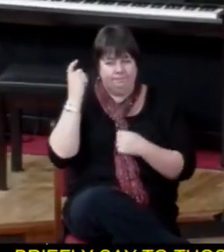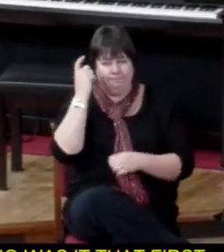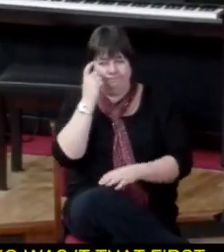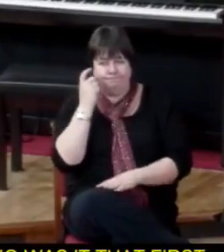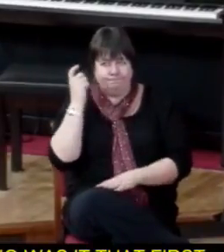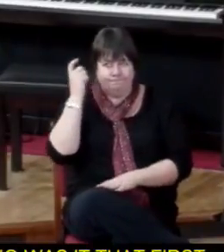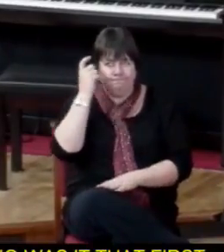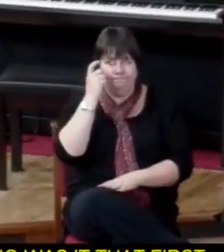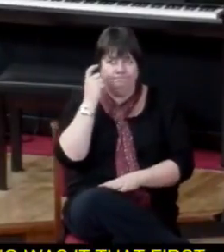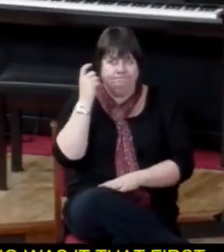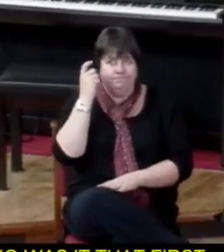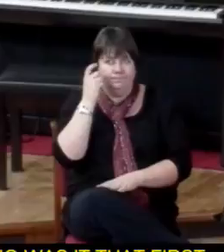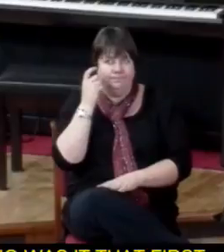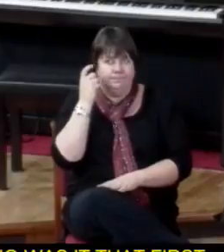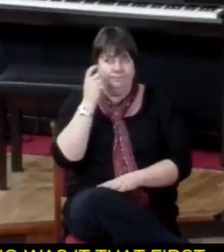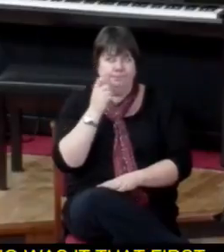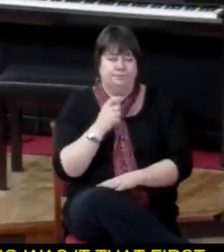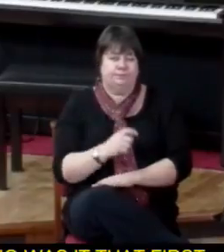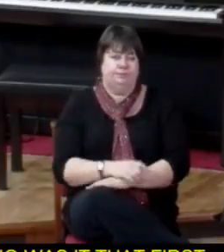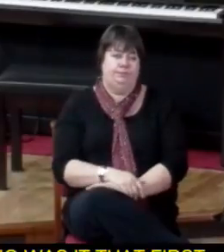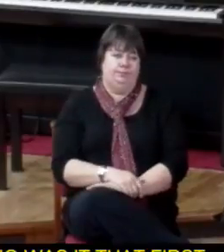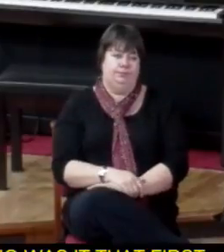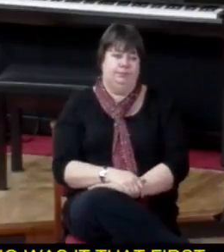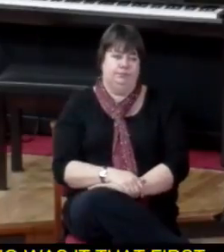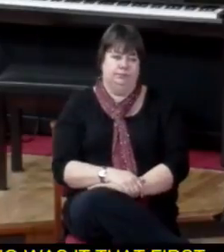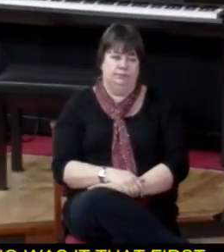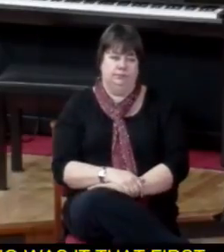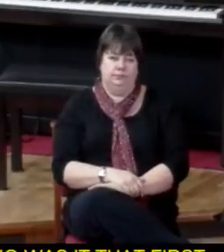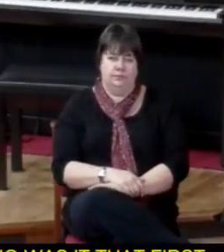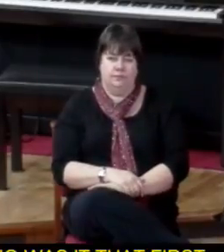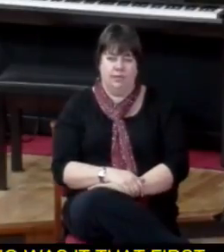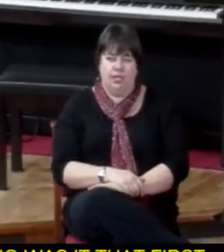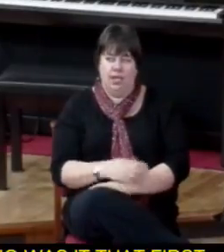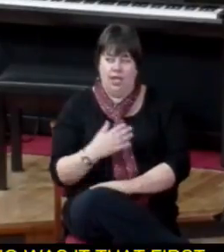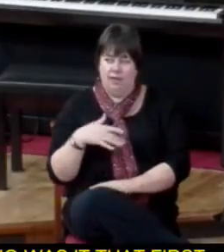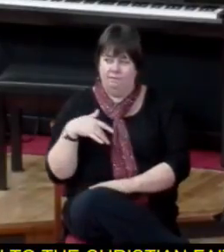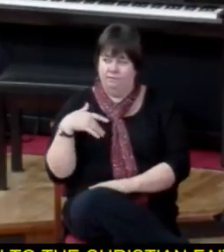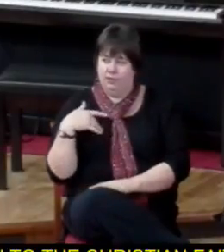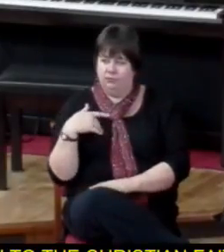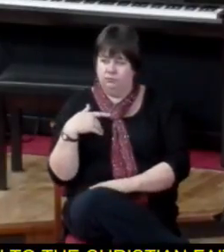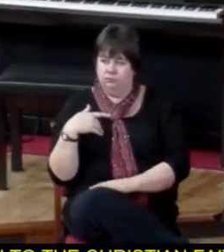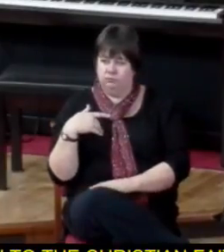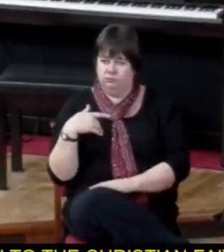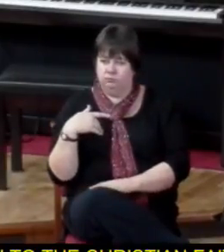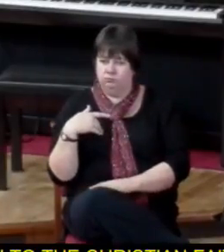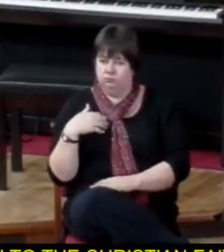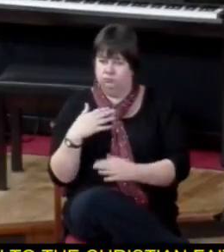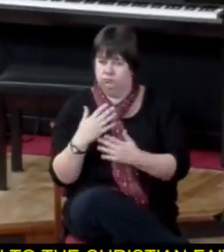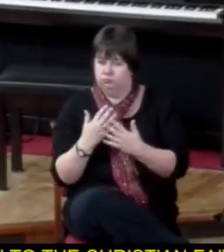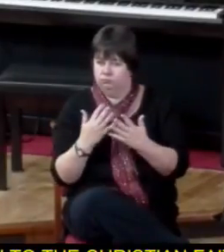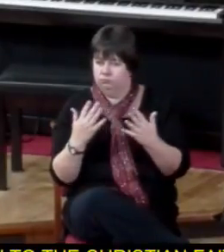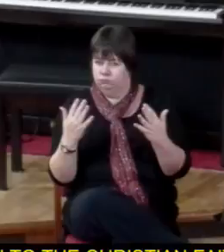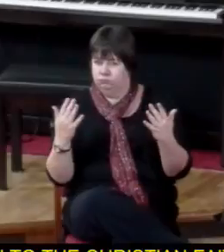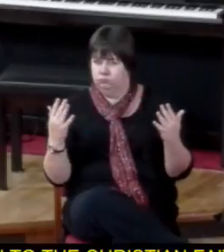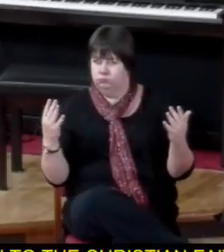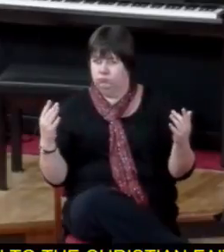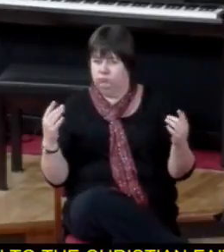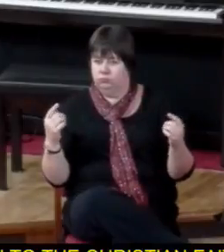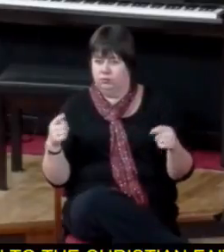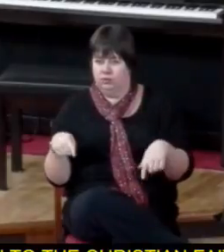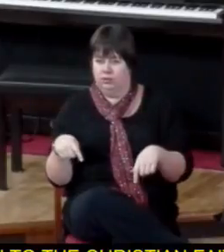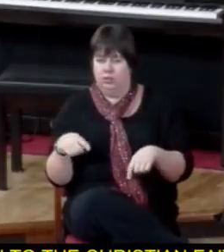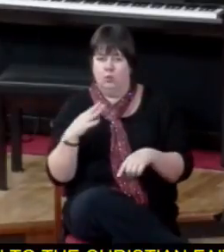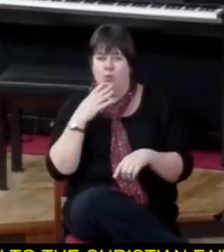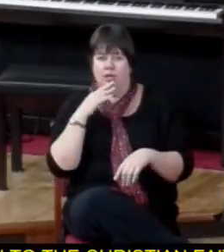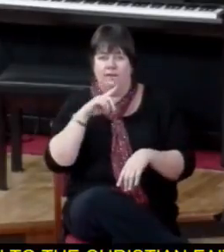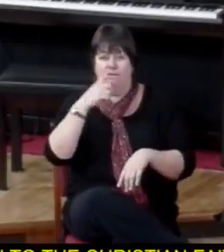whether it's a hypothesis or an educated guess, that most of you, I would guess, were brought